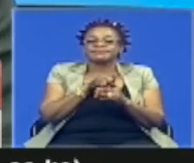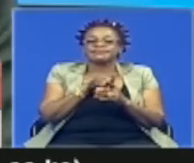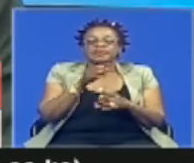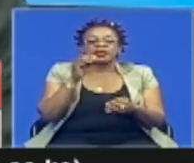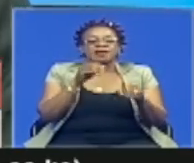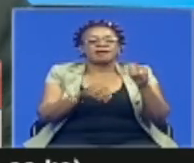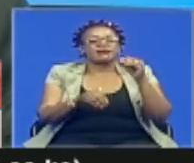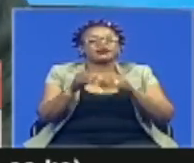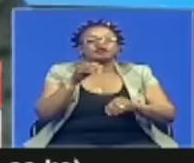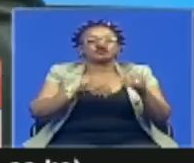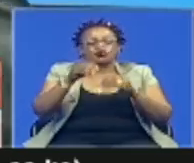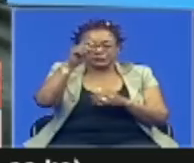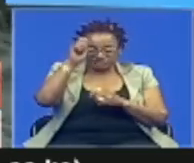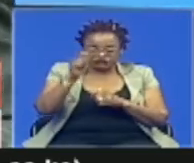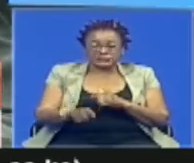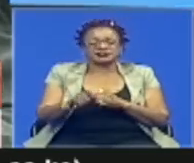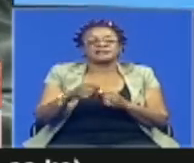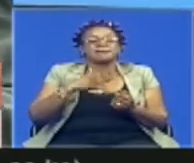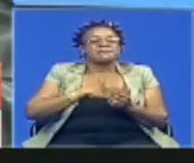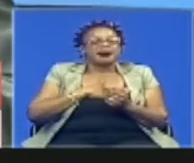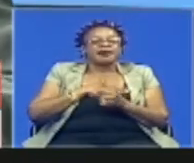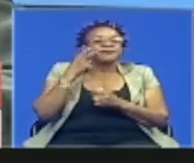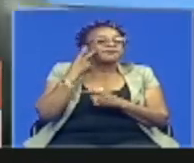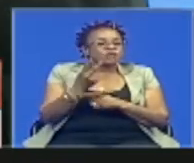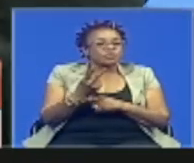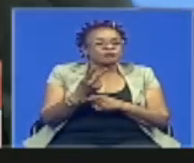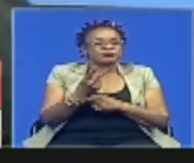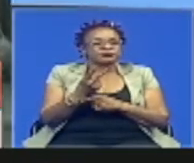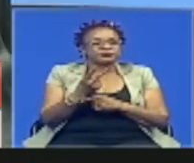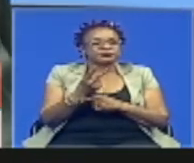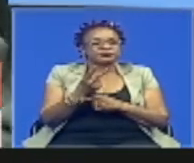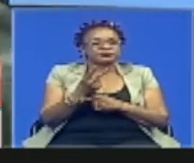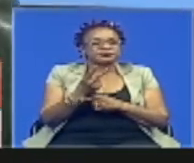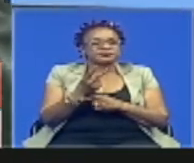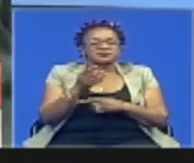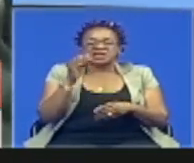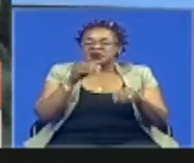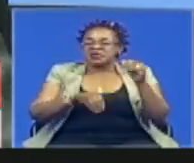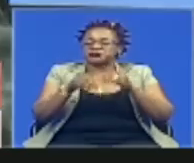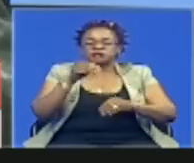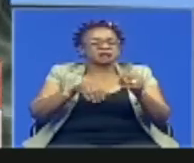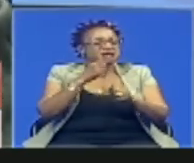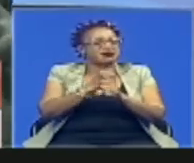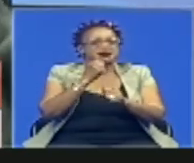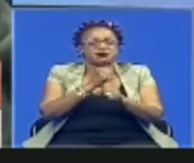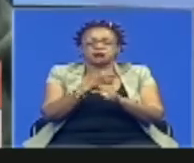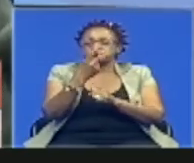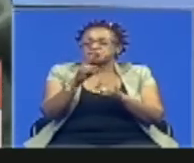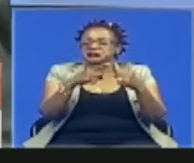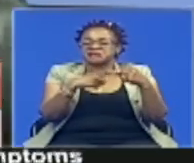electoral justice. In my view, the elections that were conducted on